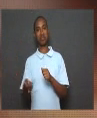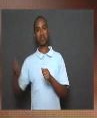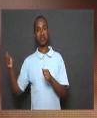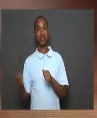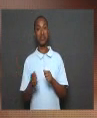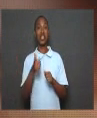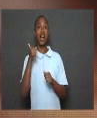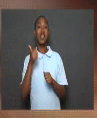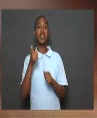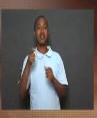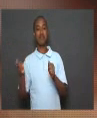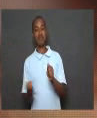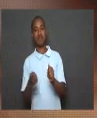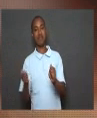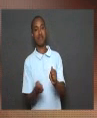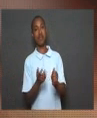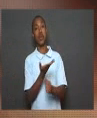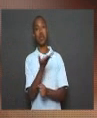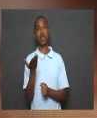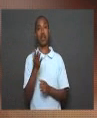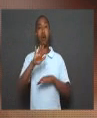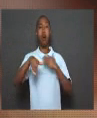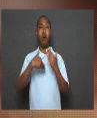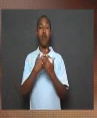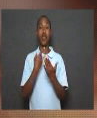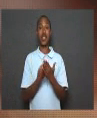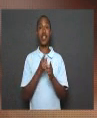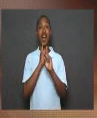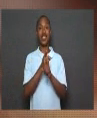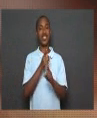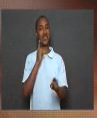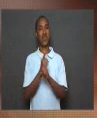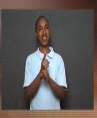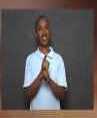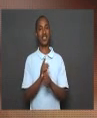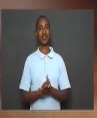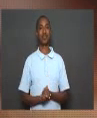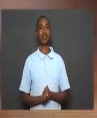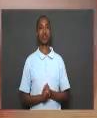pieces of farm equipment. All of these answers are correct.